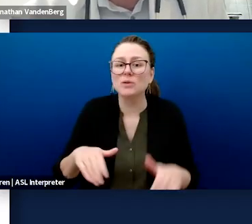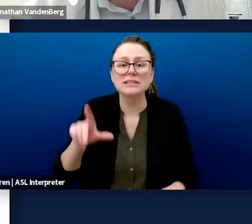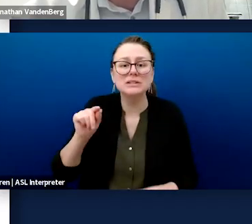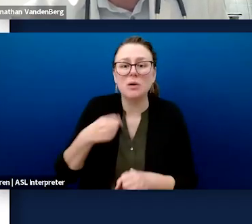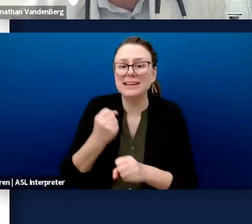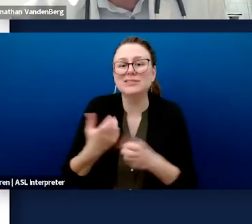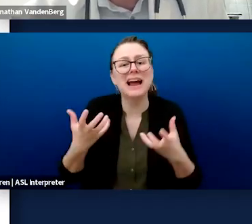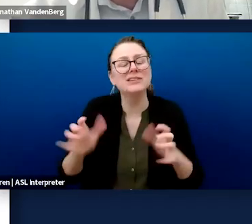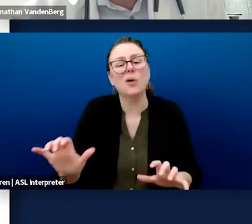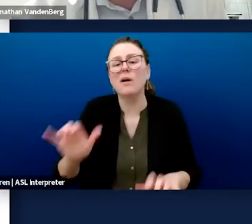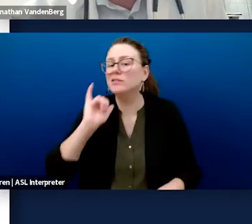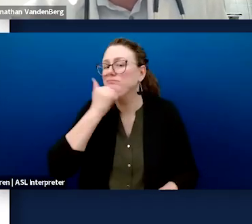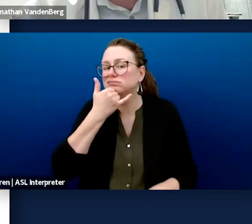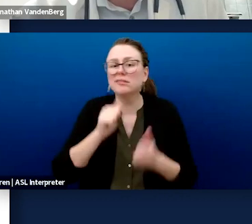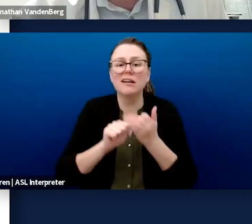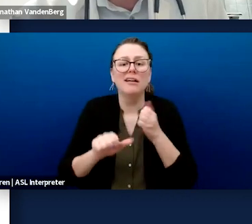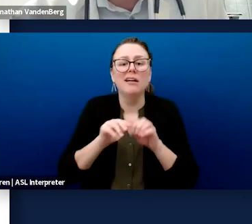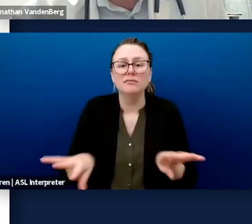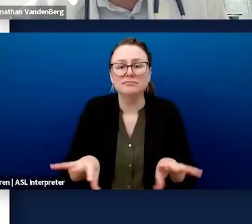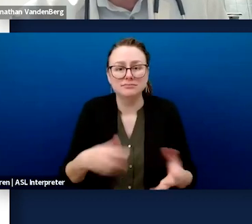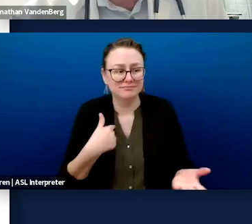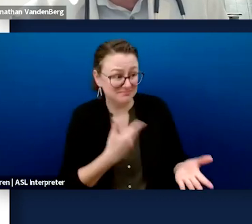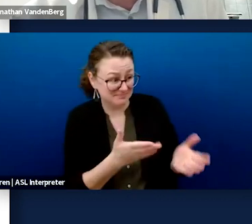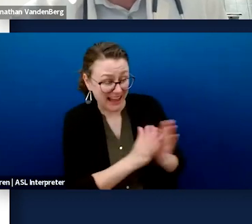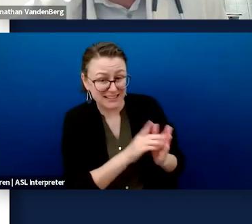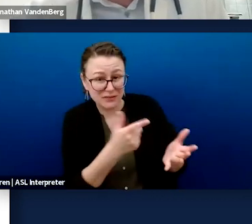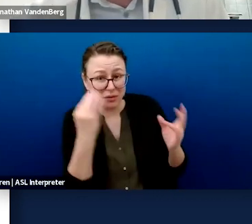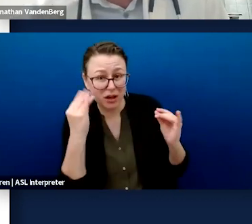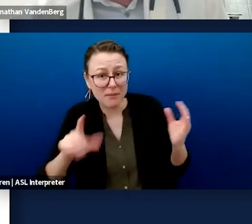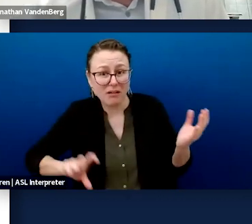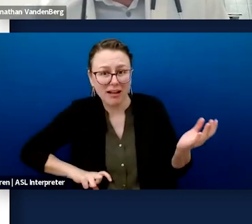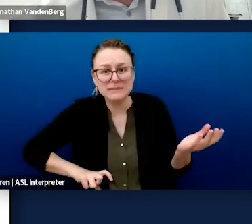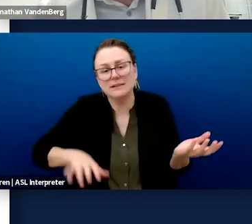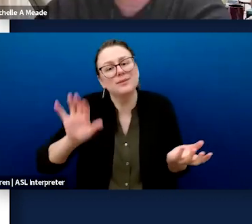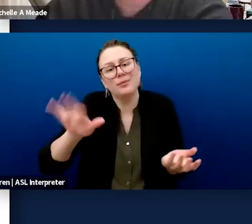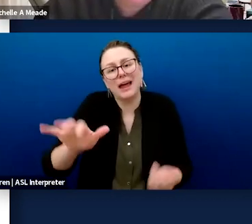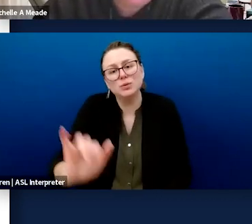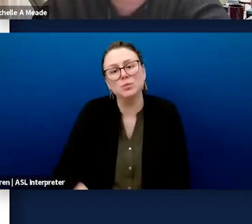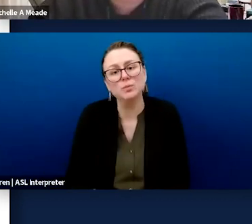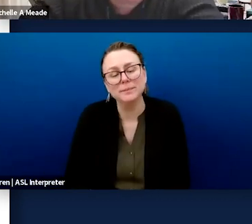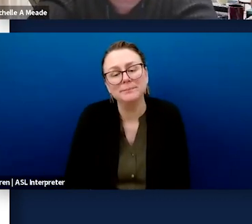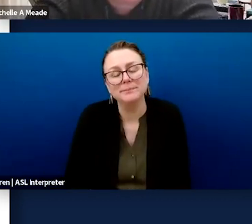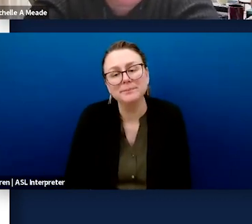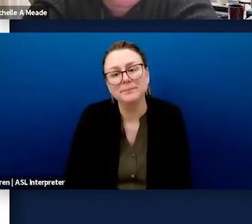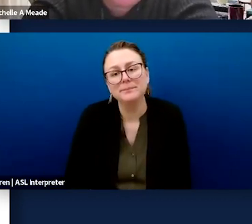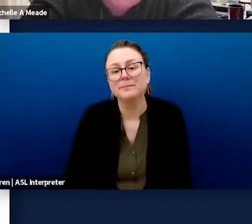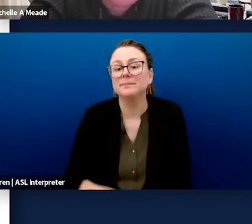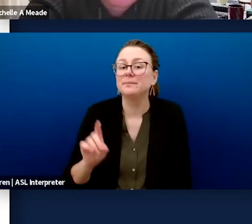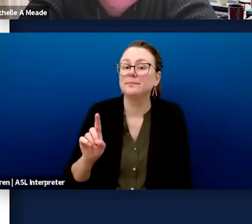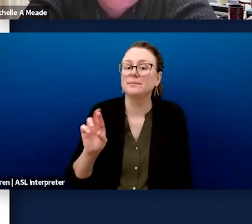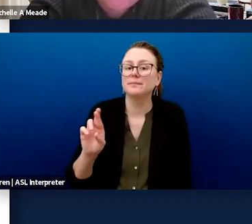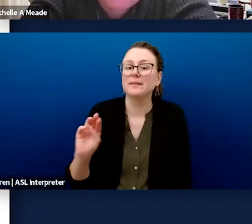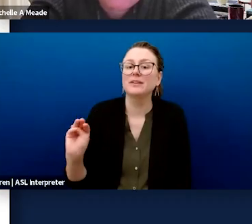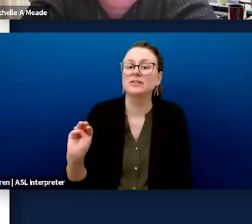afraid of having bowel accidents. You say, well, have you thought about this? So. Okay. And would be even before